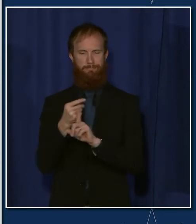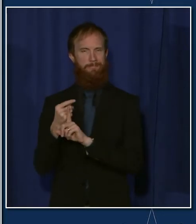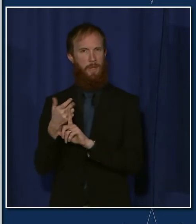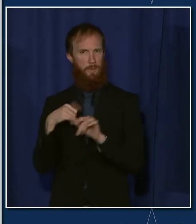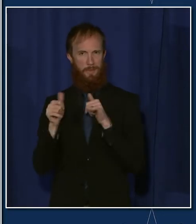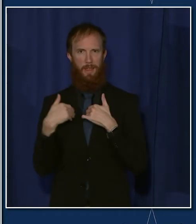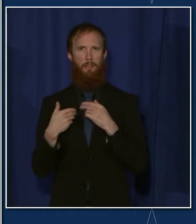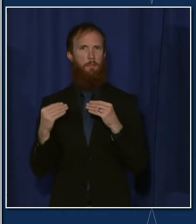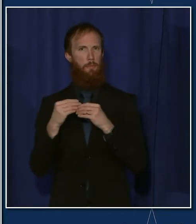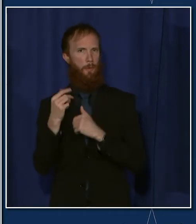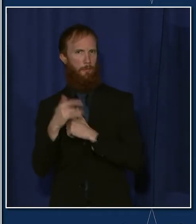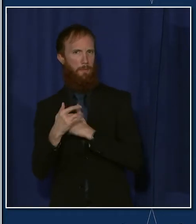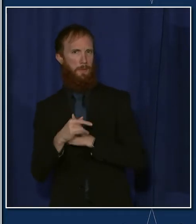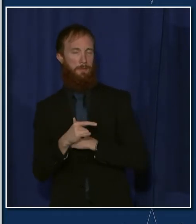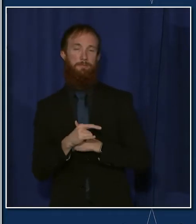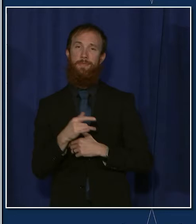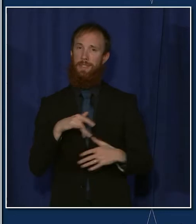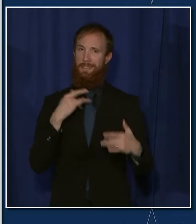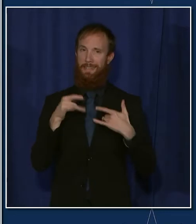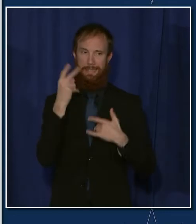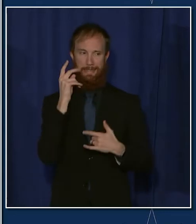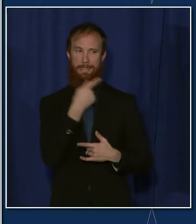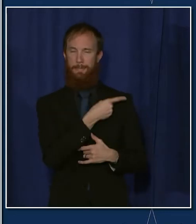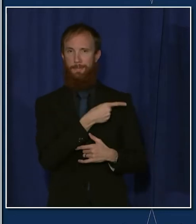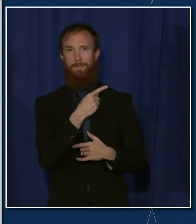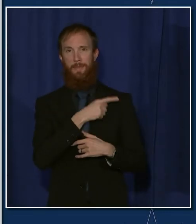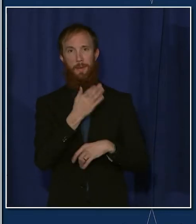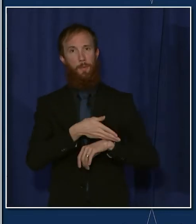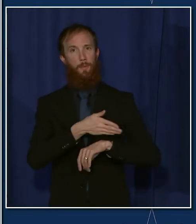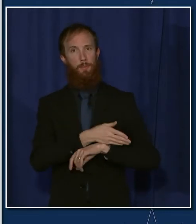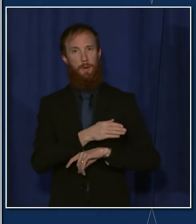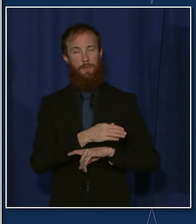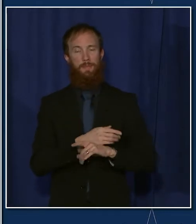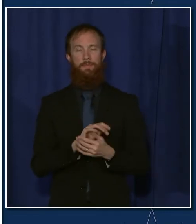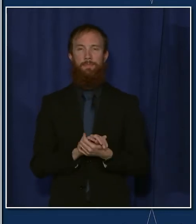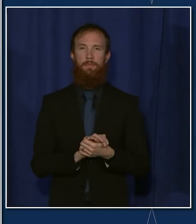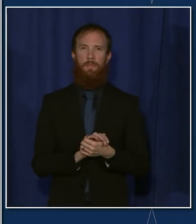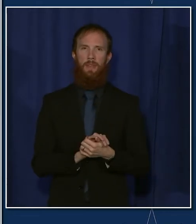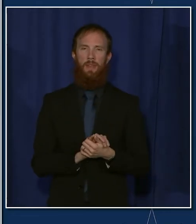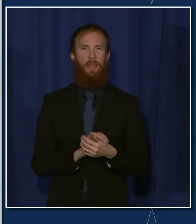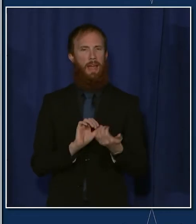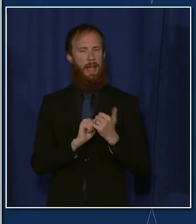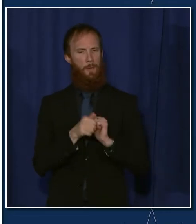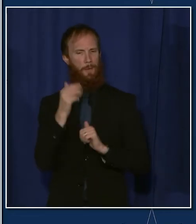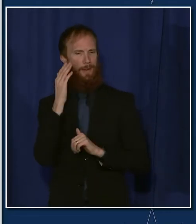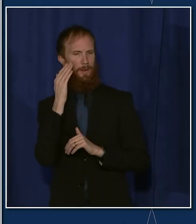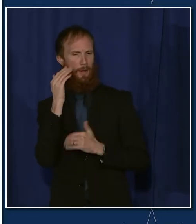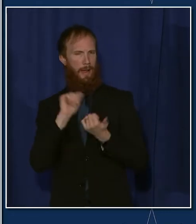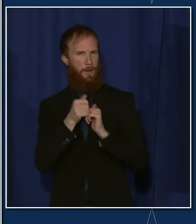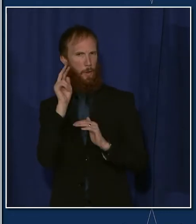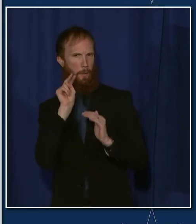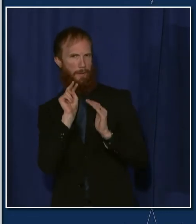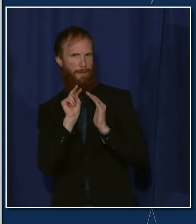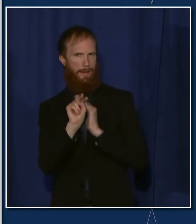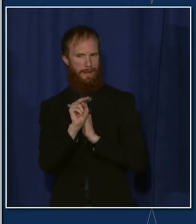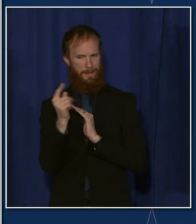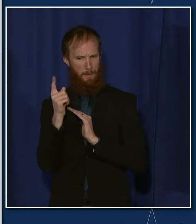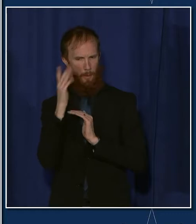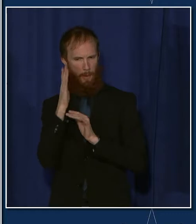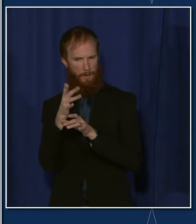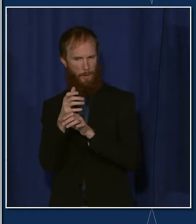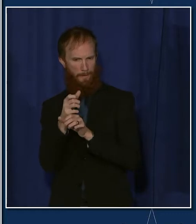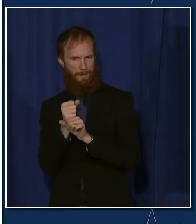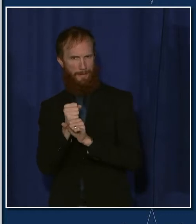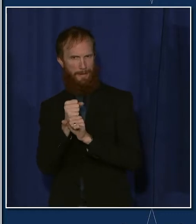that progress, but we really need to see it. The biggest predictor of whether or not a child is vaccinated is whether their parent or guardian is